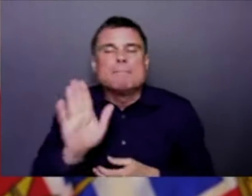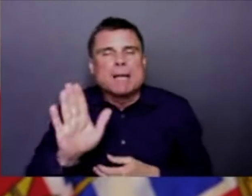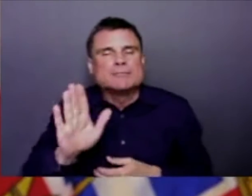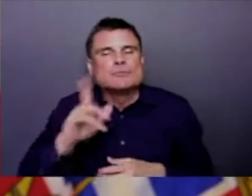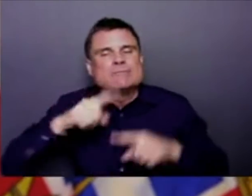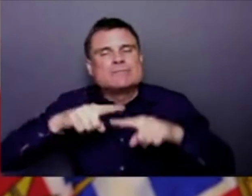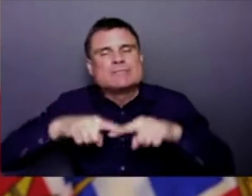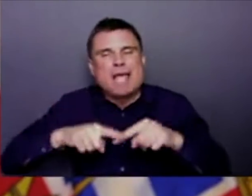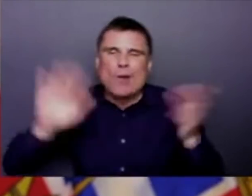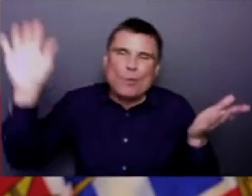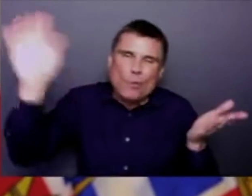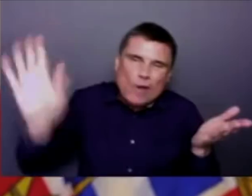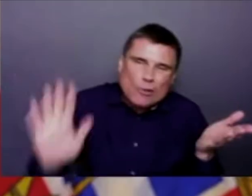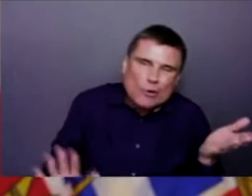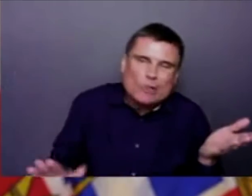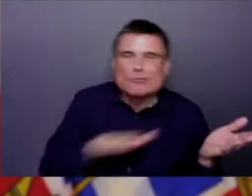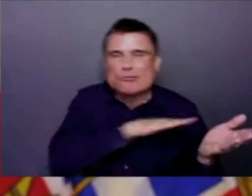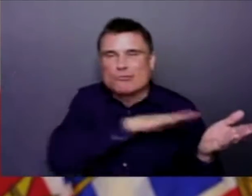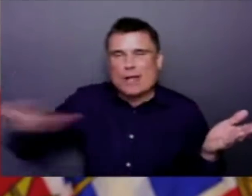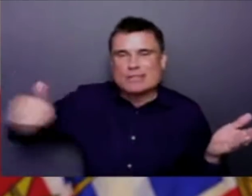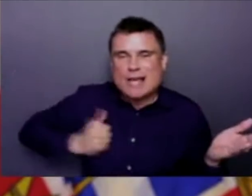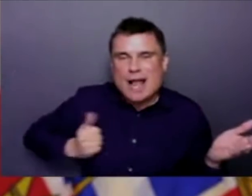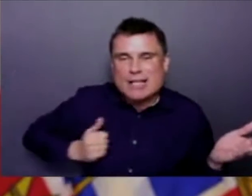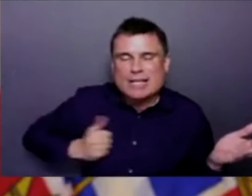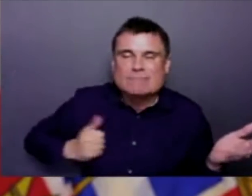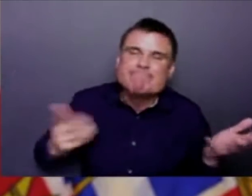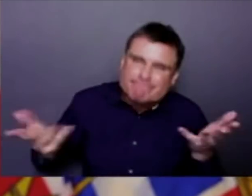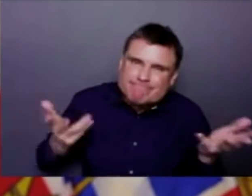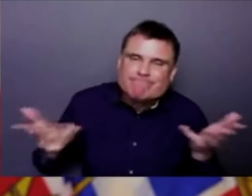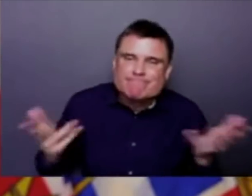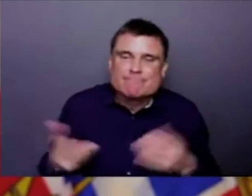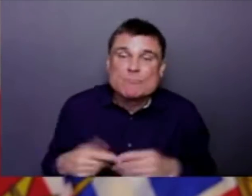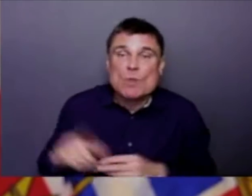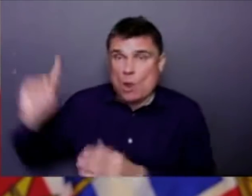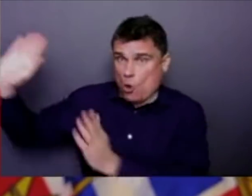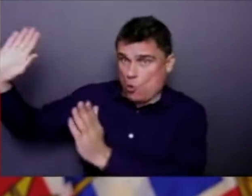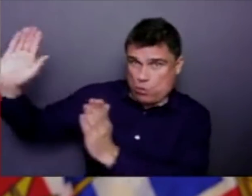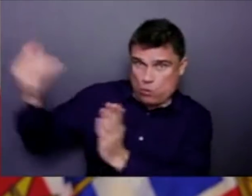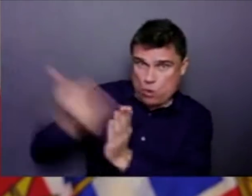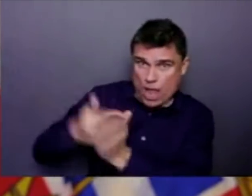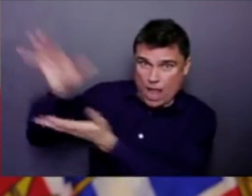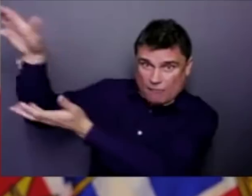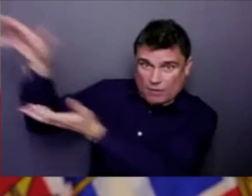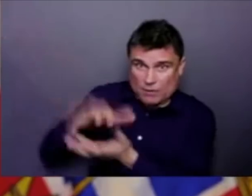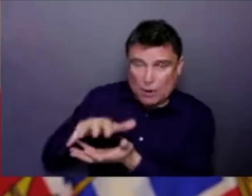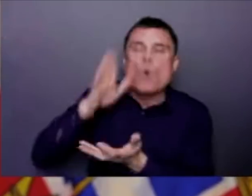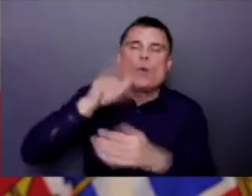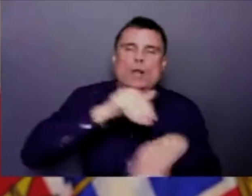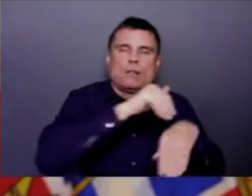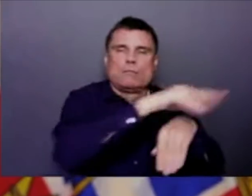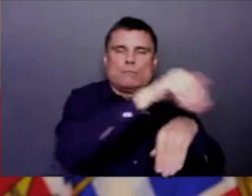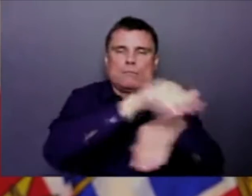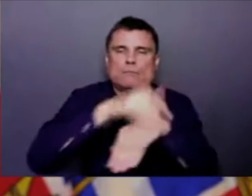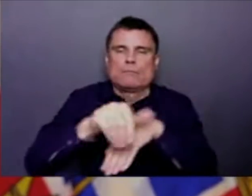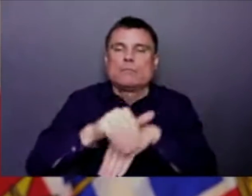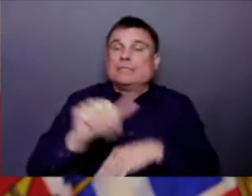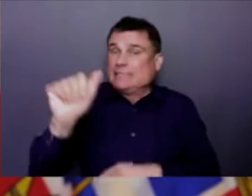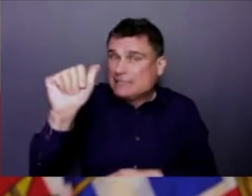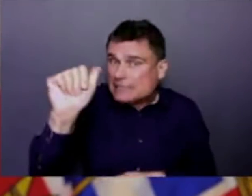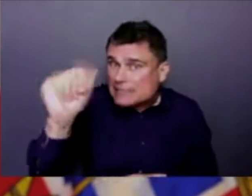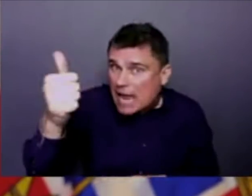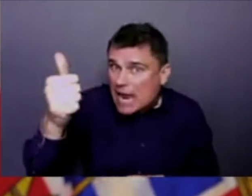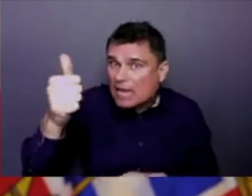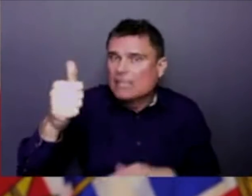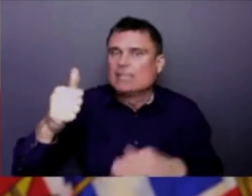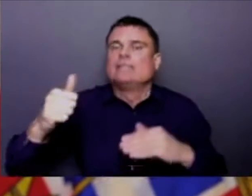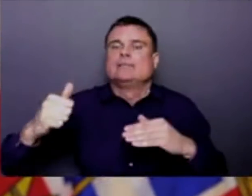as it arrives, however, it will be going to a number of remote and isolated First Nations communities that have